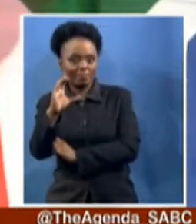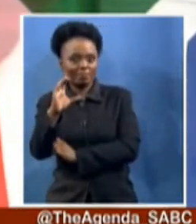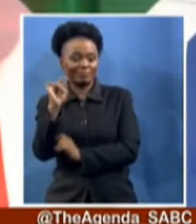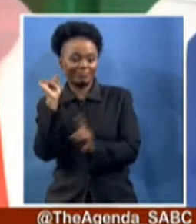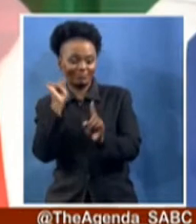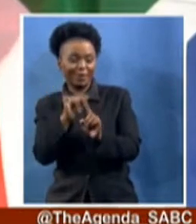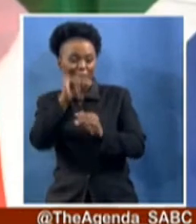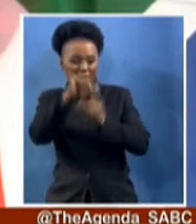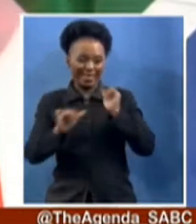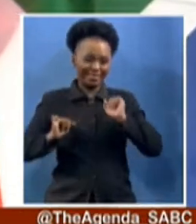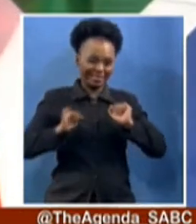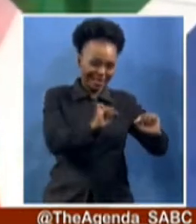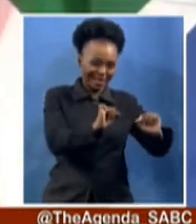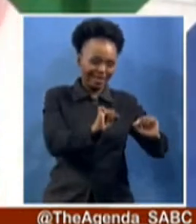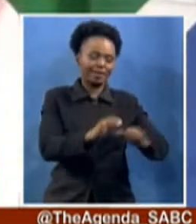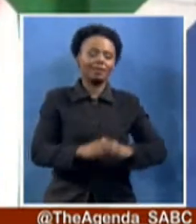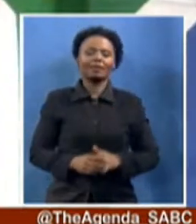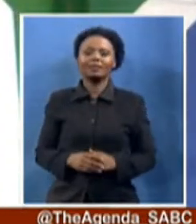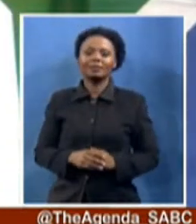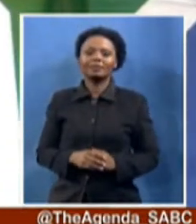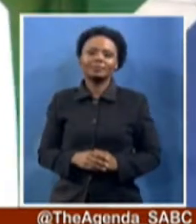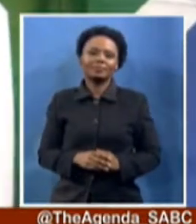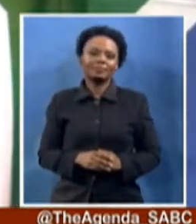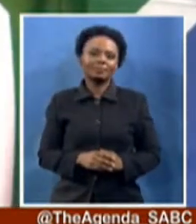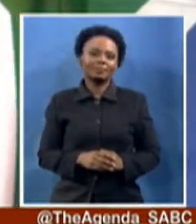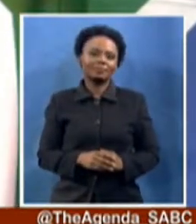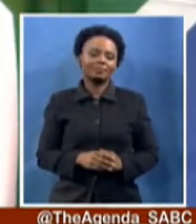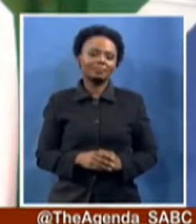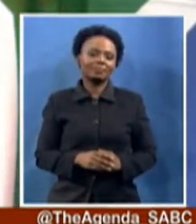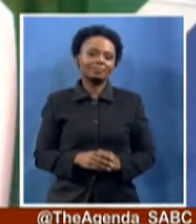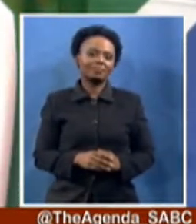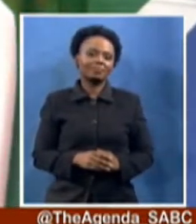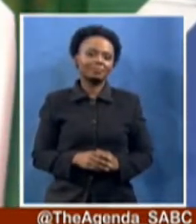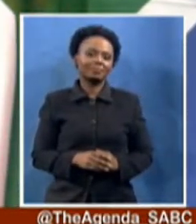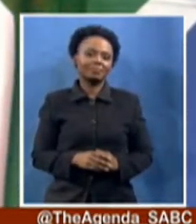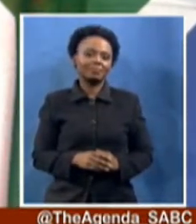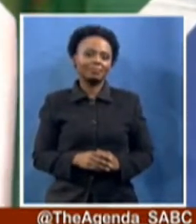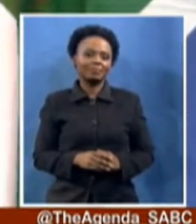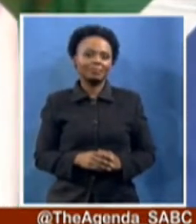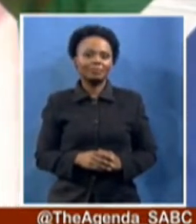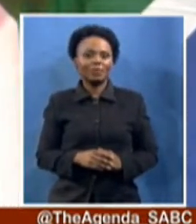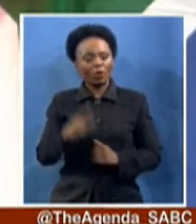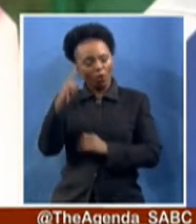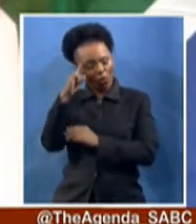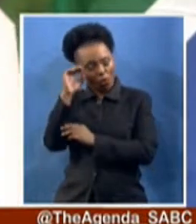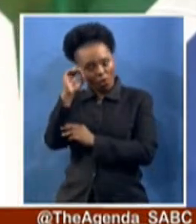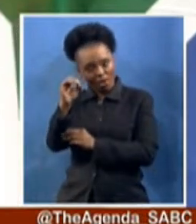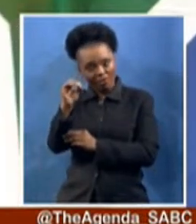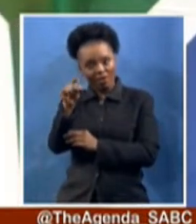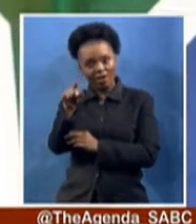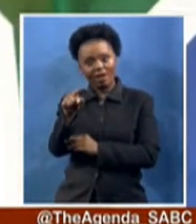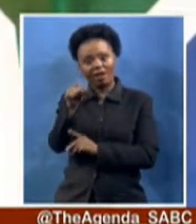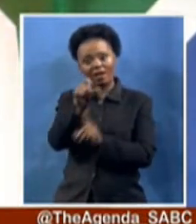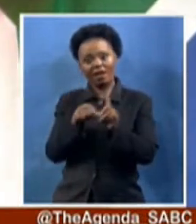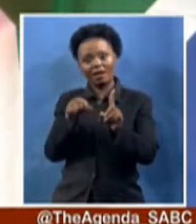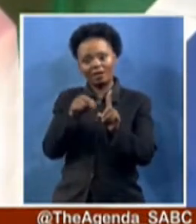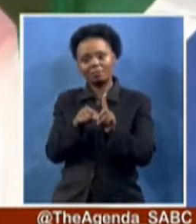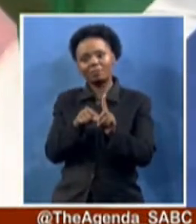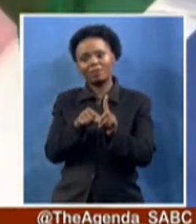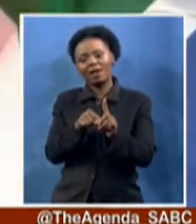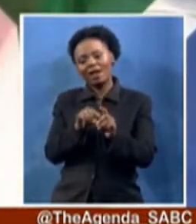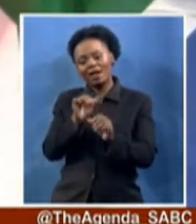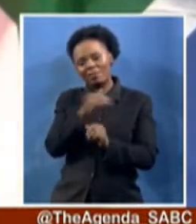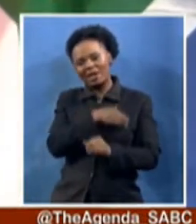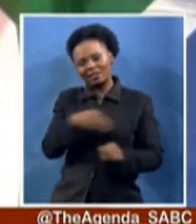It's Oliver Reginald Tambo, president of the African National Congress, who passed away